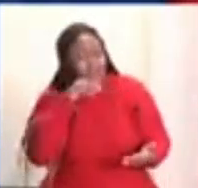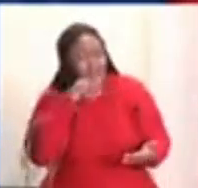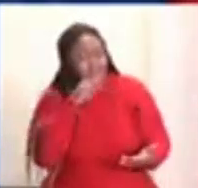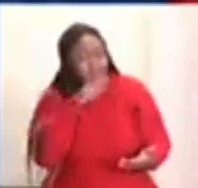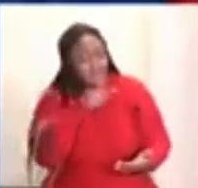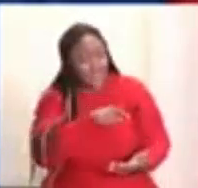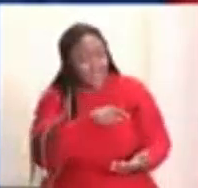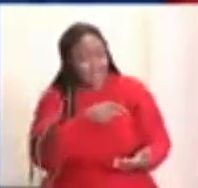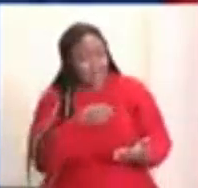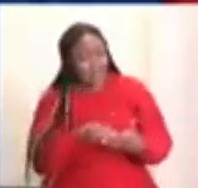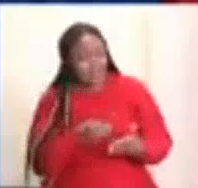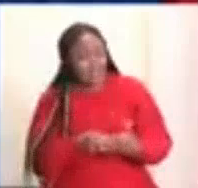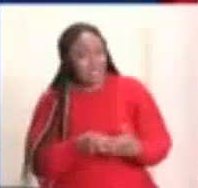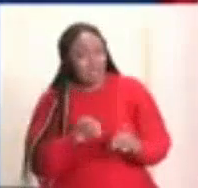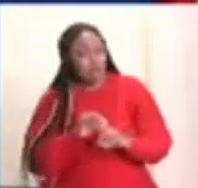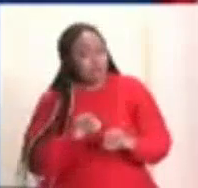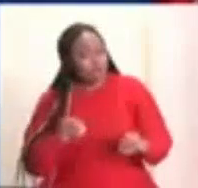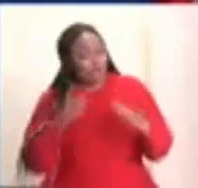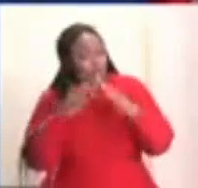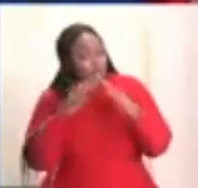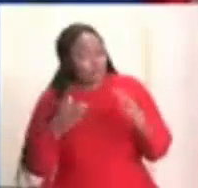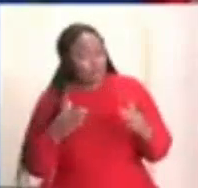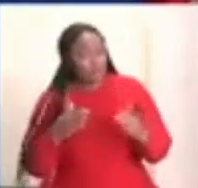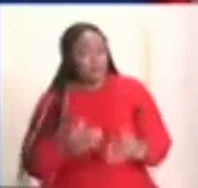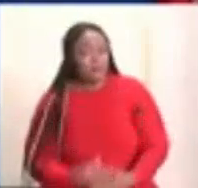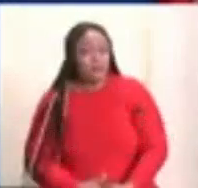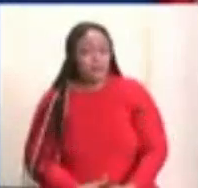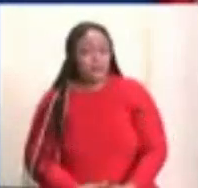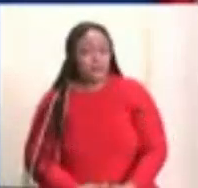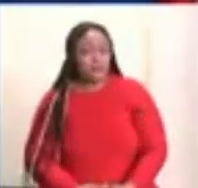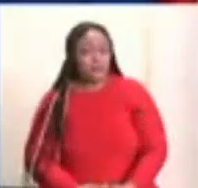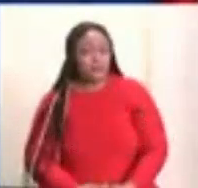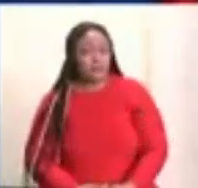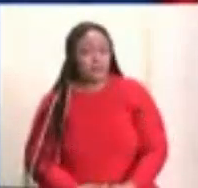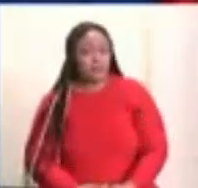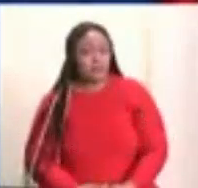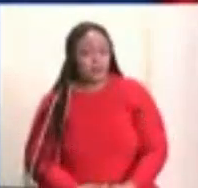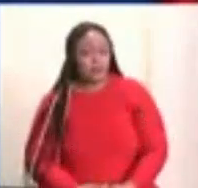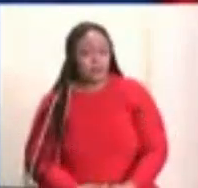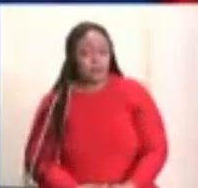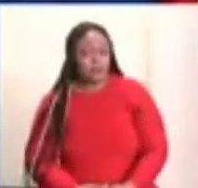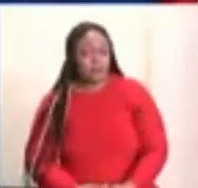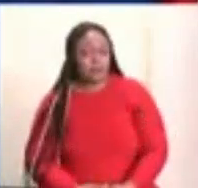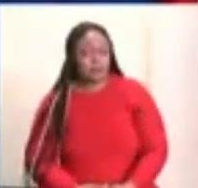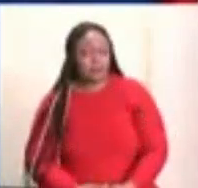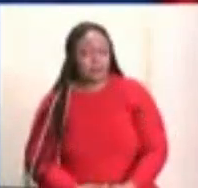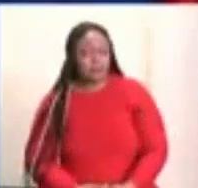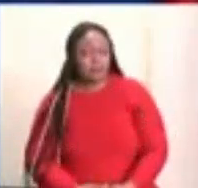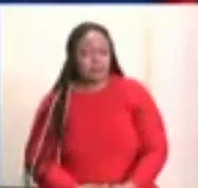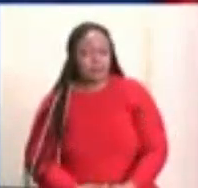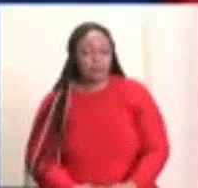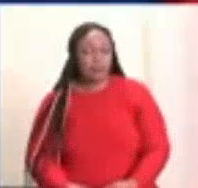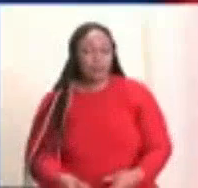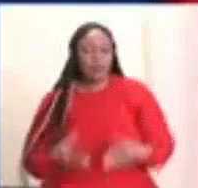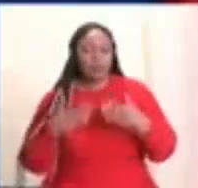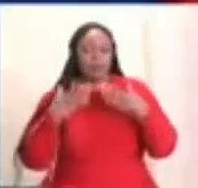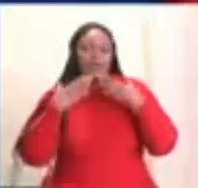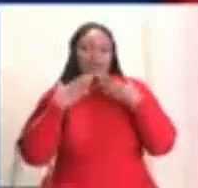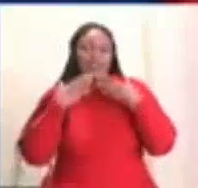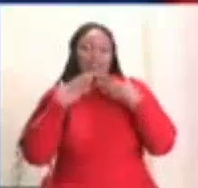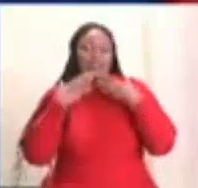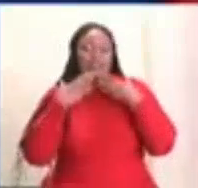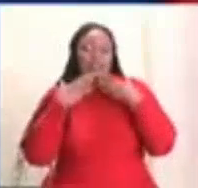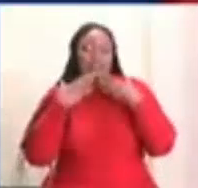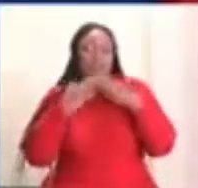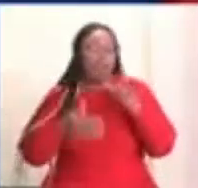by the THA. And what is even more sickening is that, well, thank God the THA has changed. So they're getting sympathies